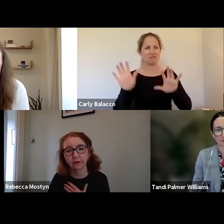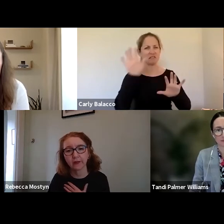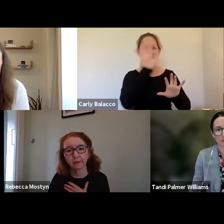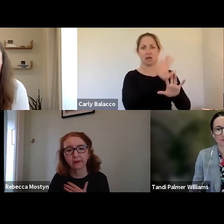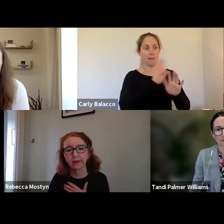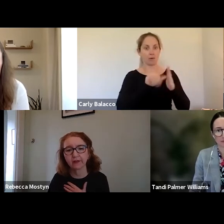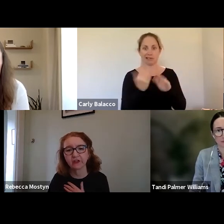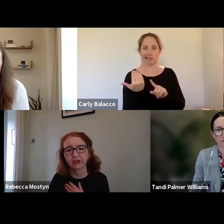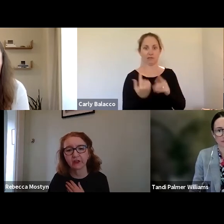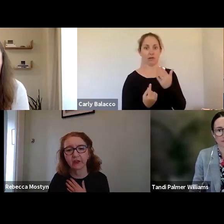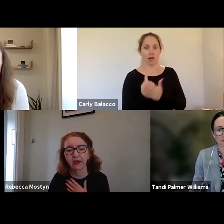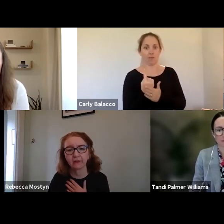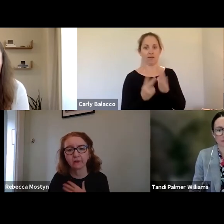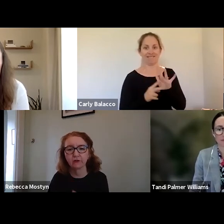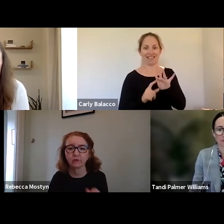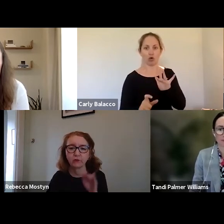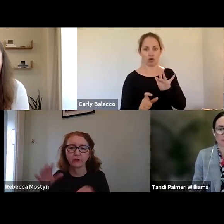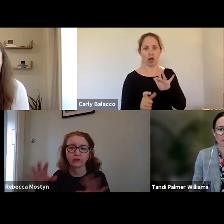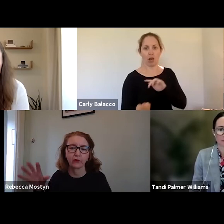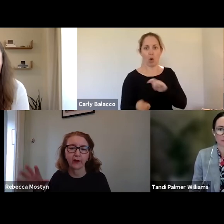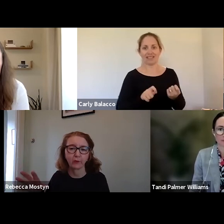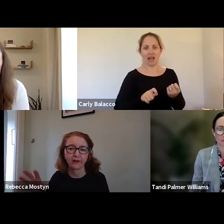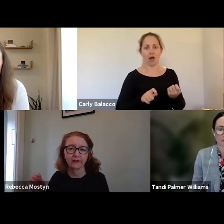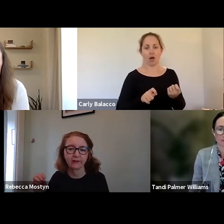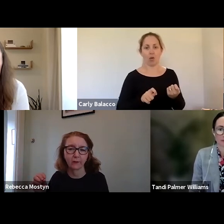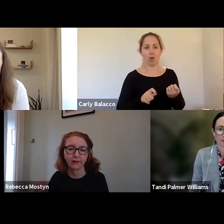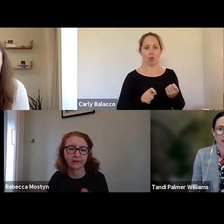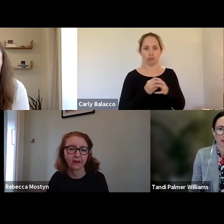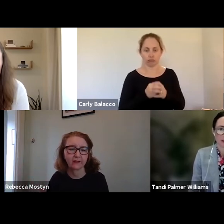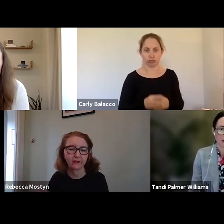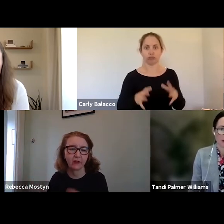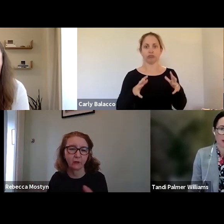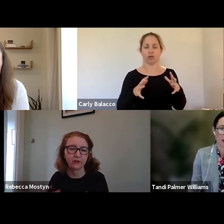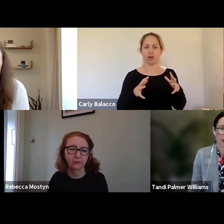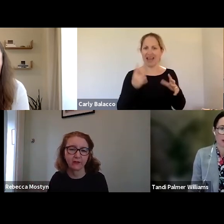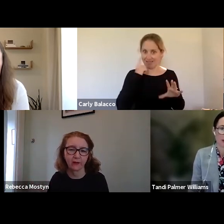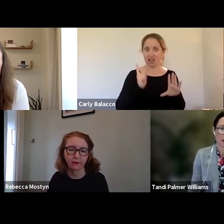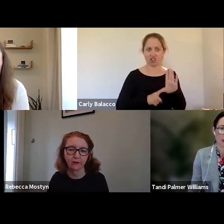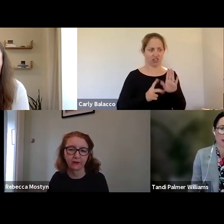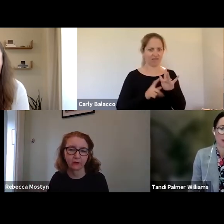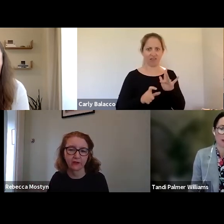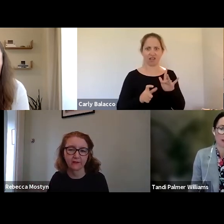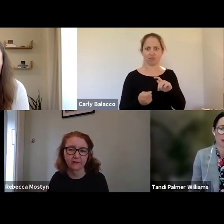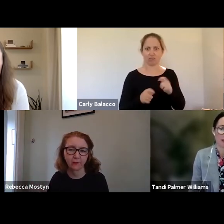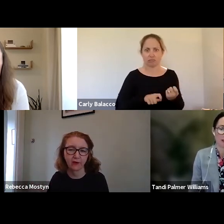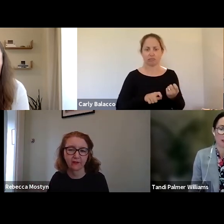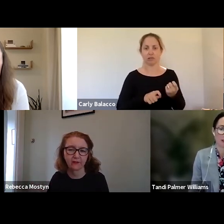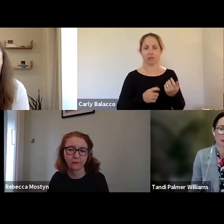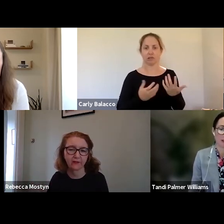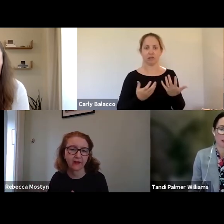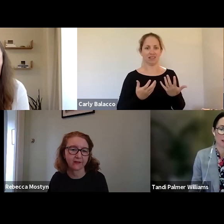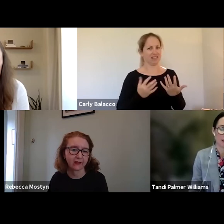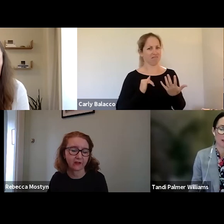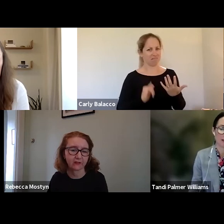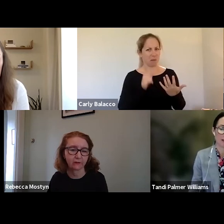Victoria in the middle of last year, and with the shorter outbreaks in some other states, which has meant that we've had lockdowns in some places